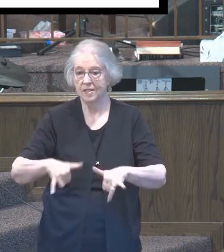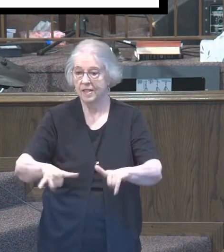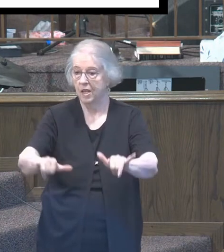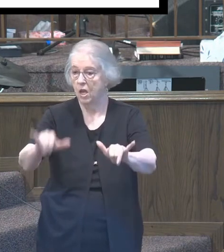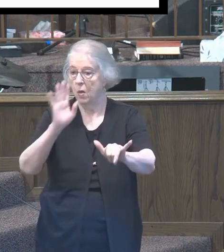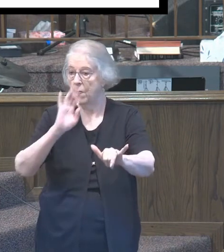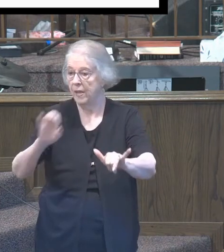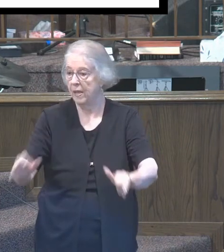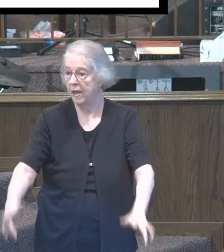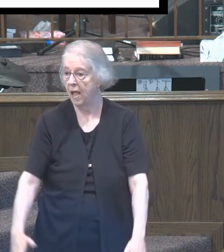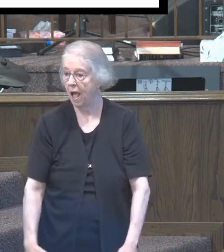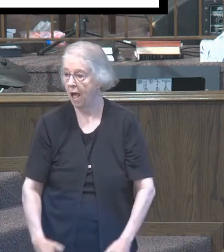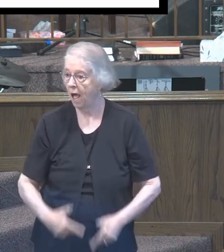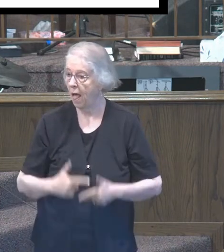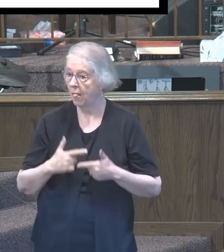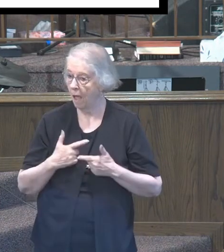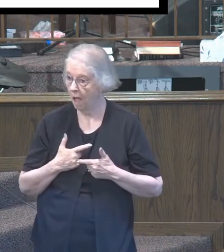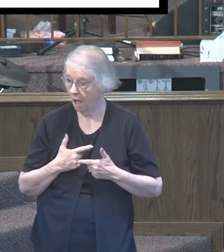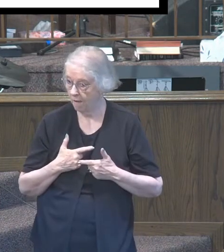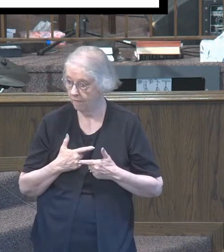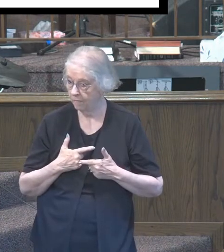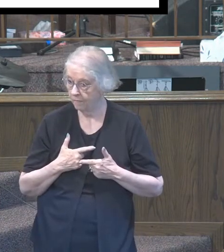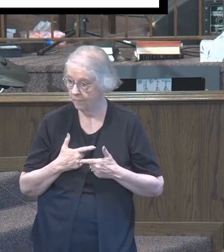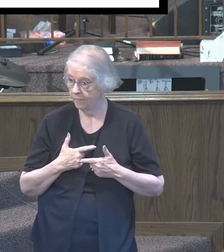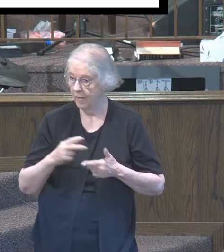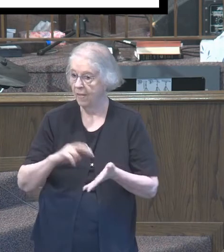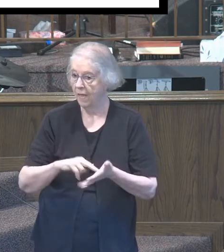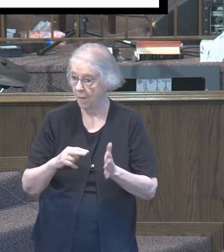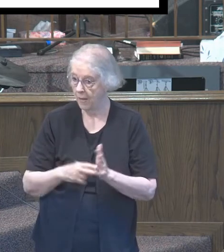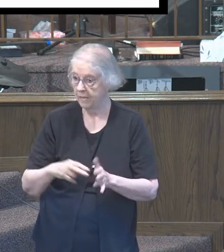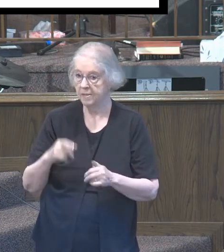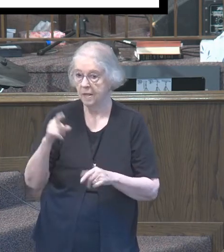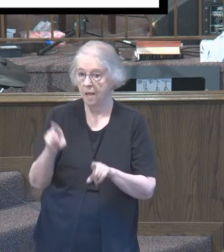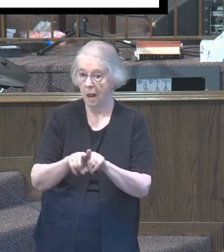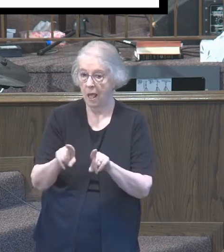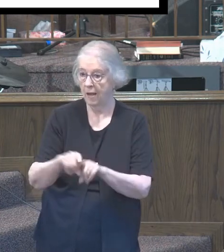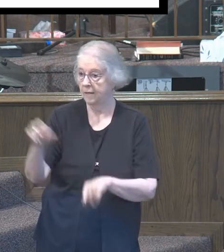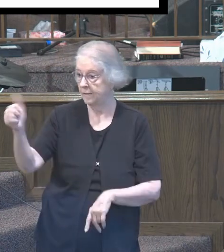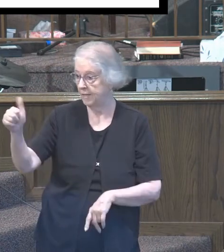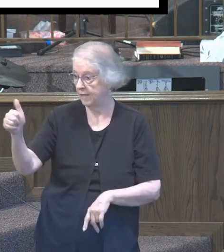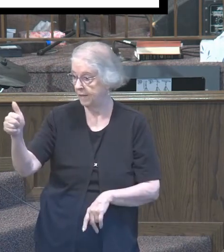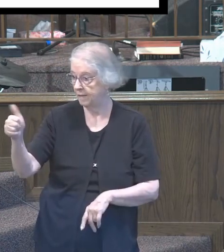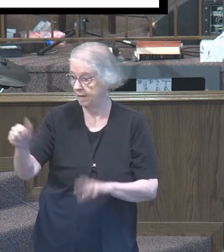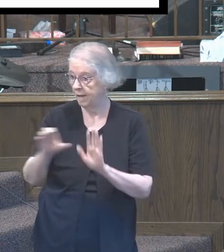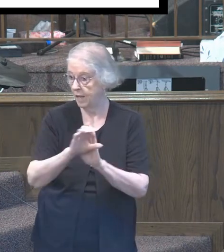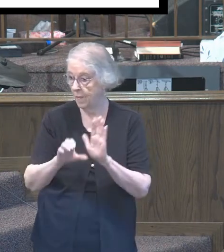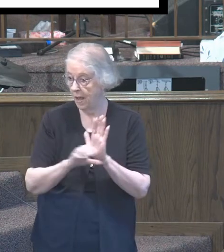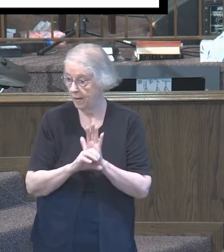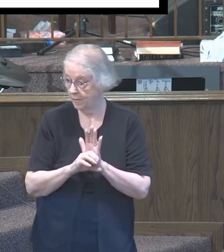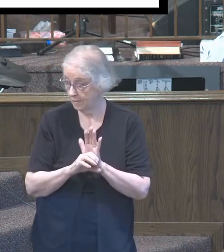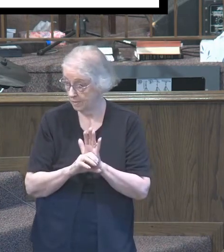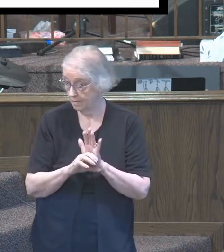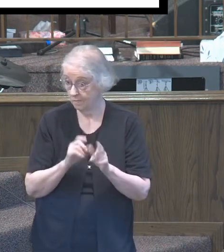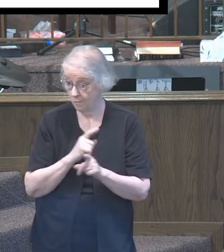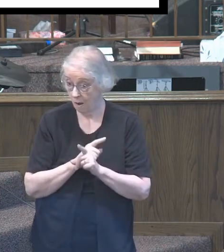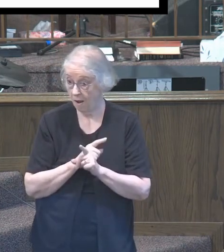Trivialize even the smallest item in God's law, and you will only have trivialized yourself. But